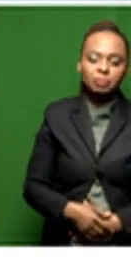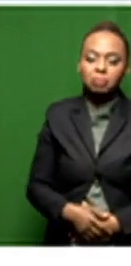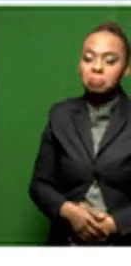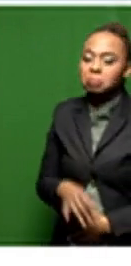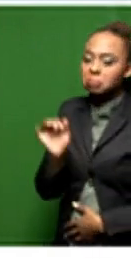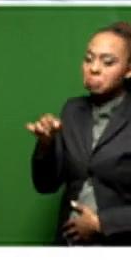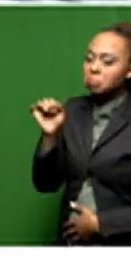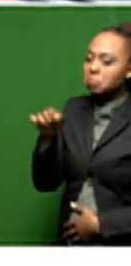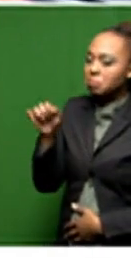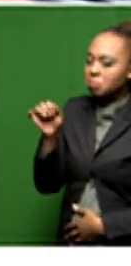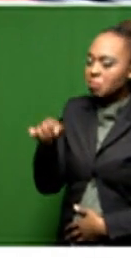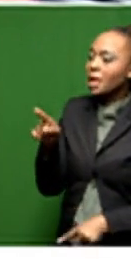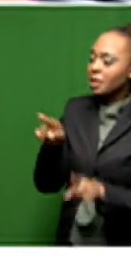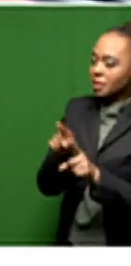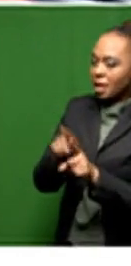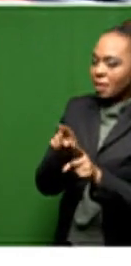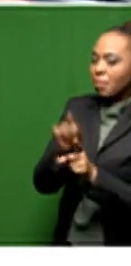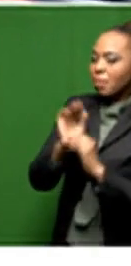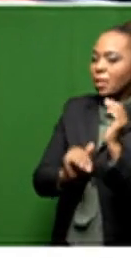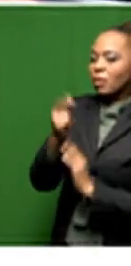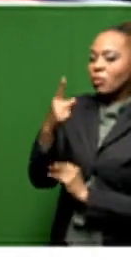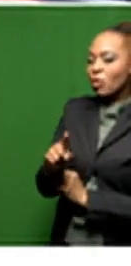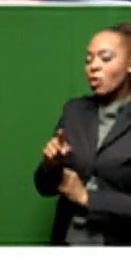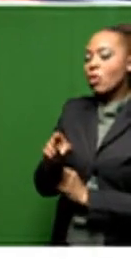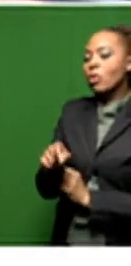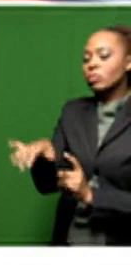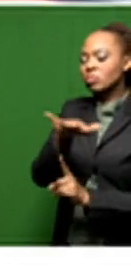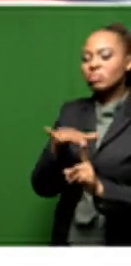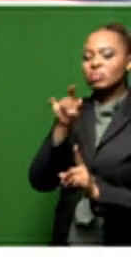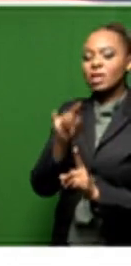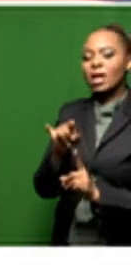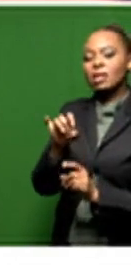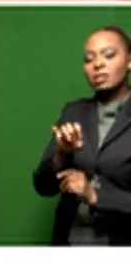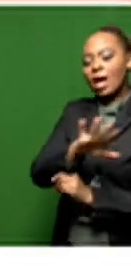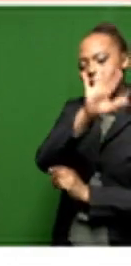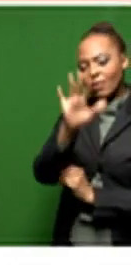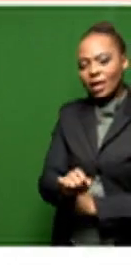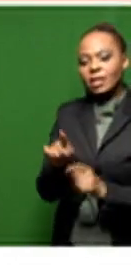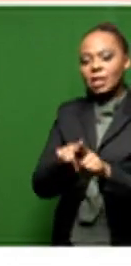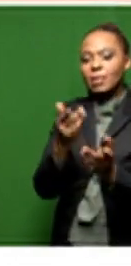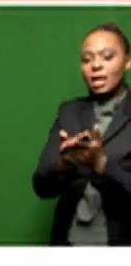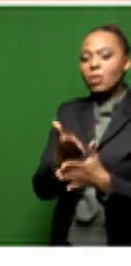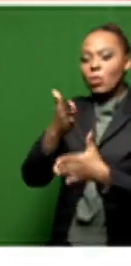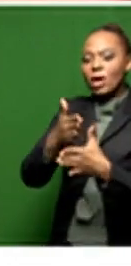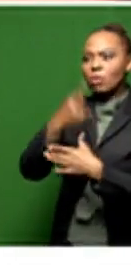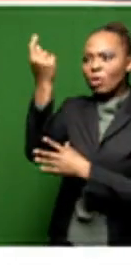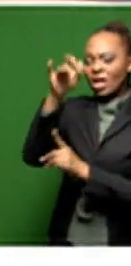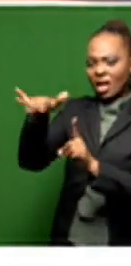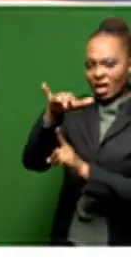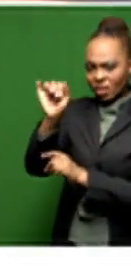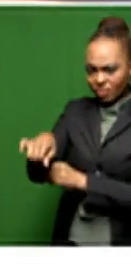that it's also built for conditions across Africa and would also work in the rural areas as well.